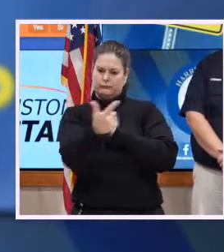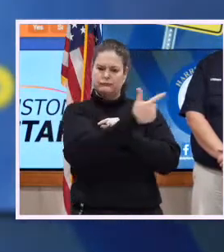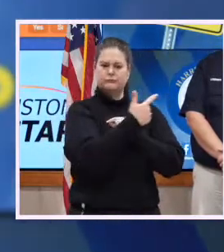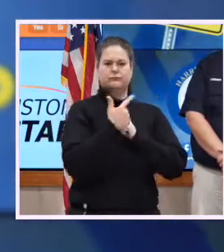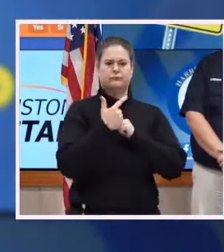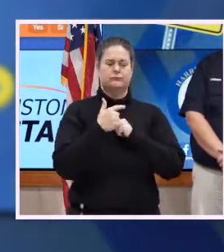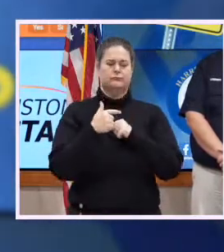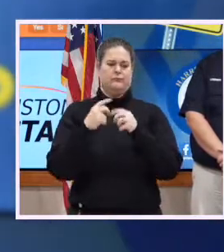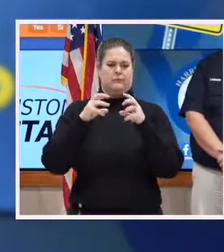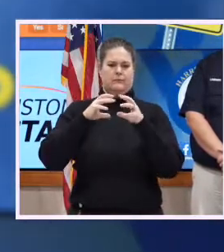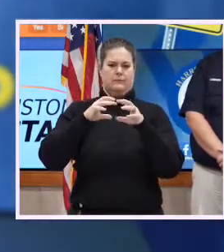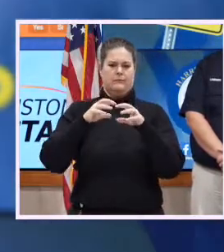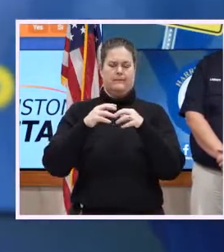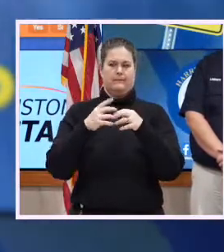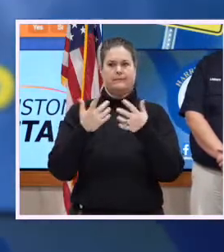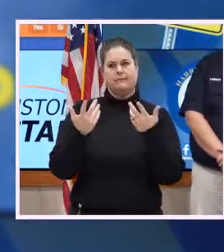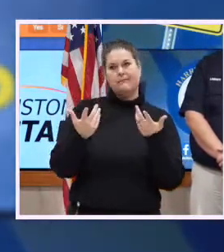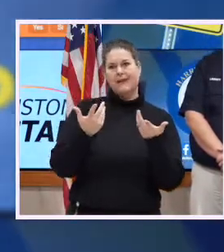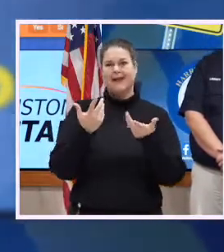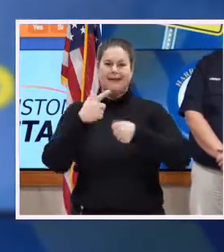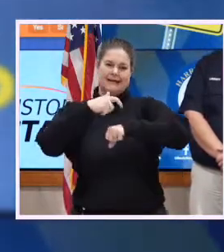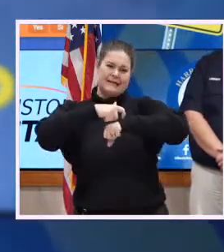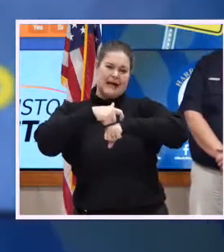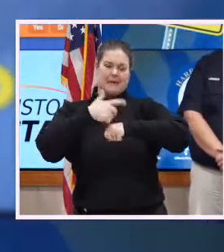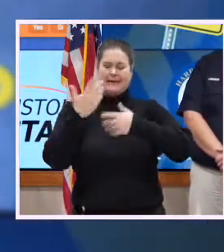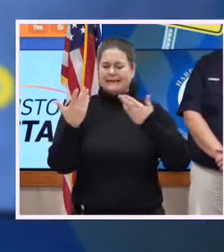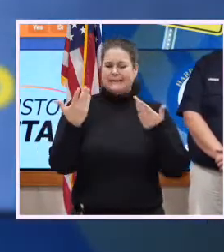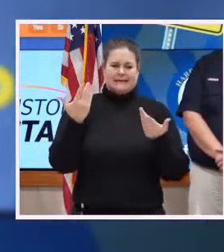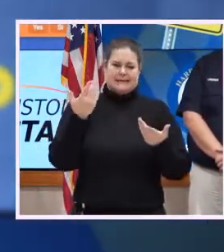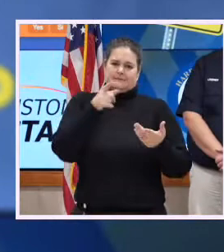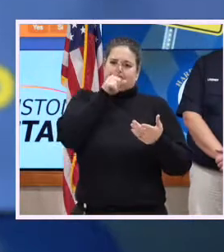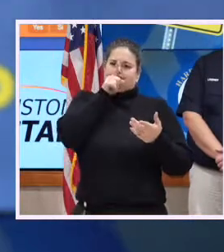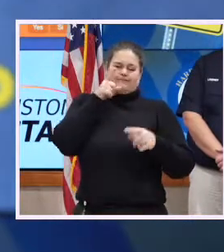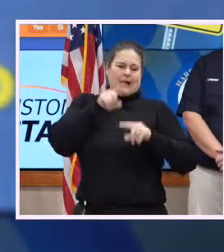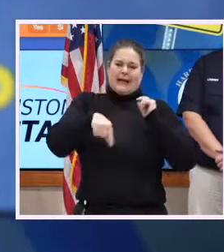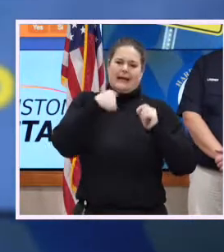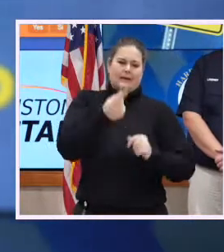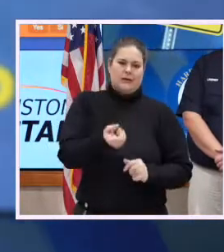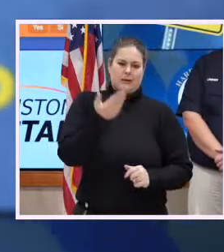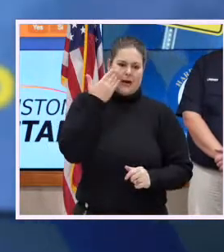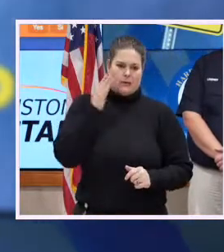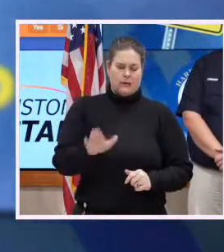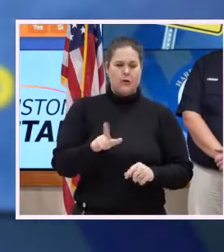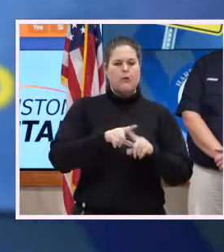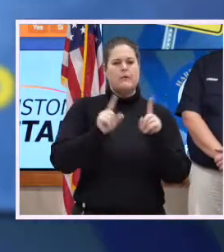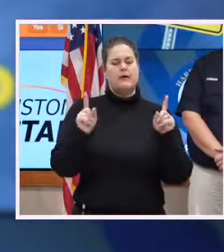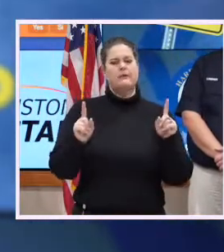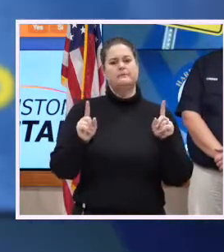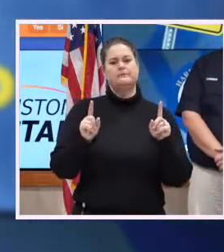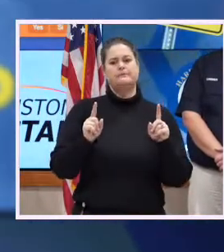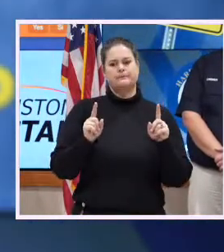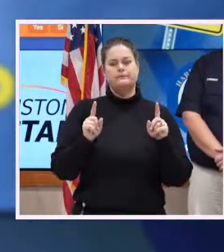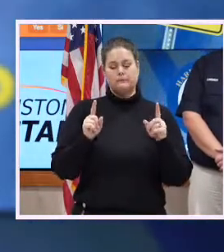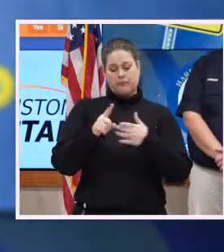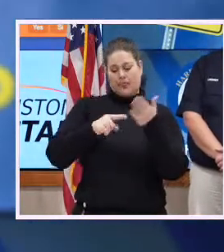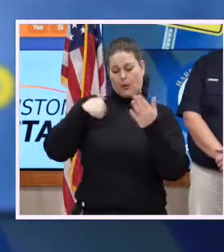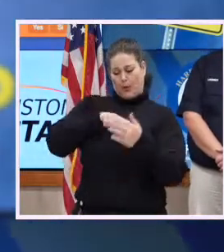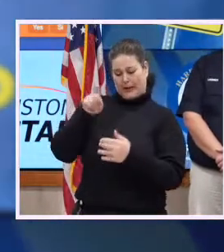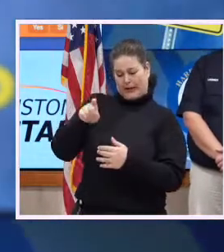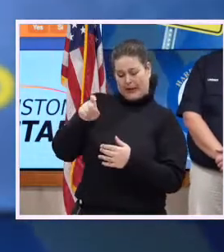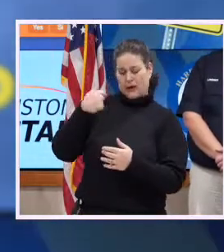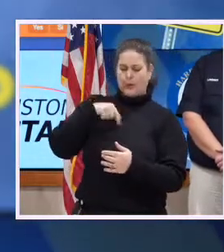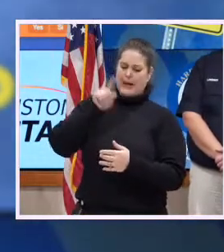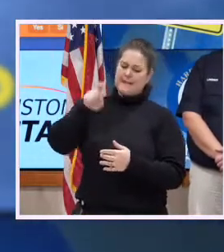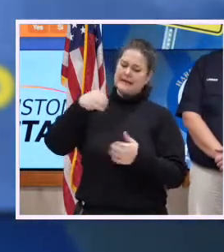Sure. So in terms of timing, I can't tell you, but in terms of what we need, it's